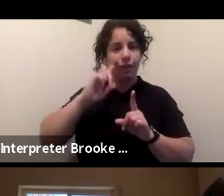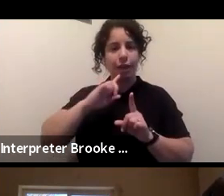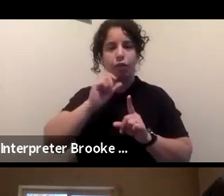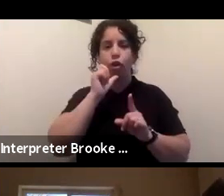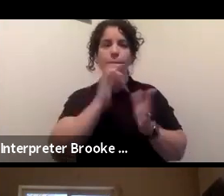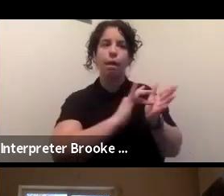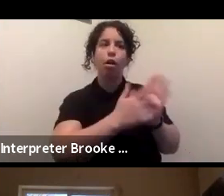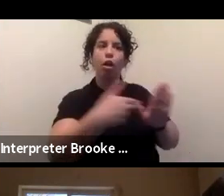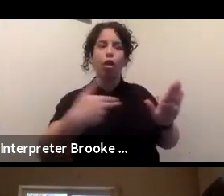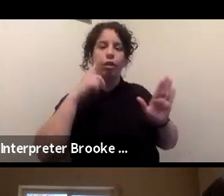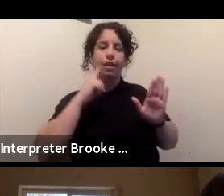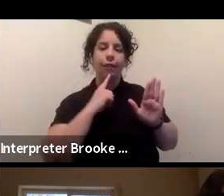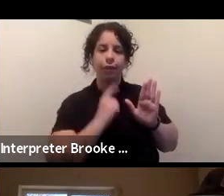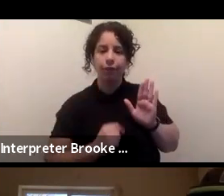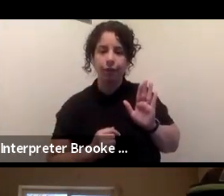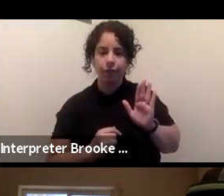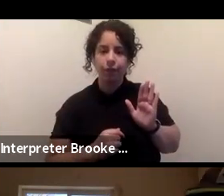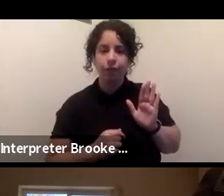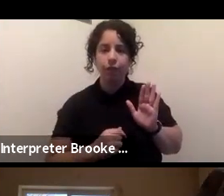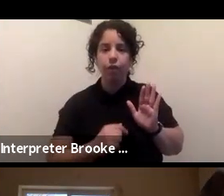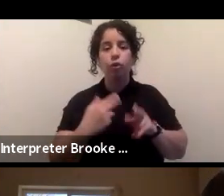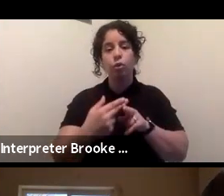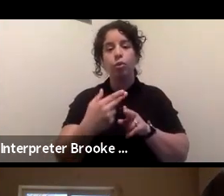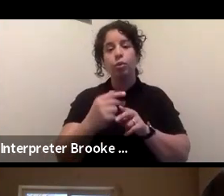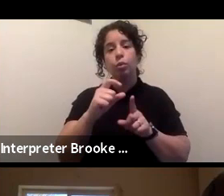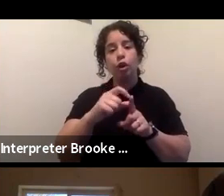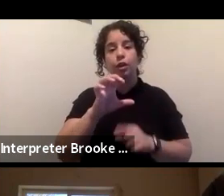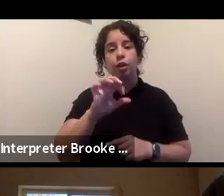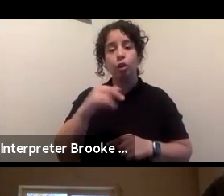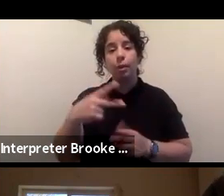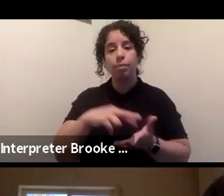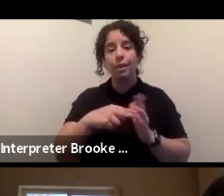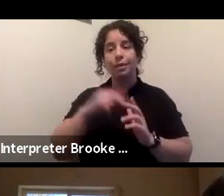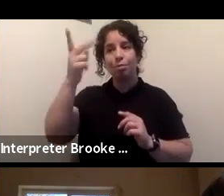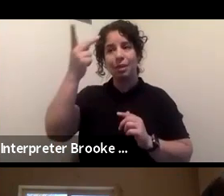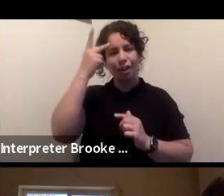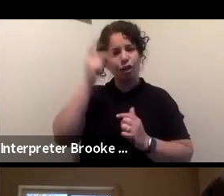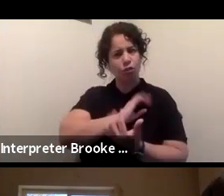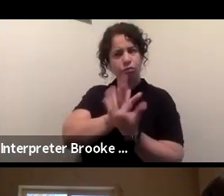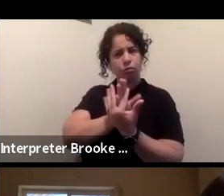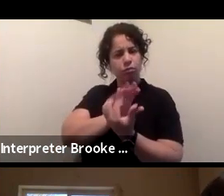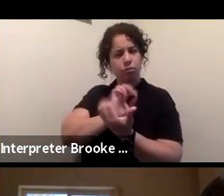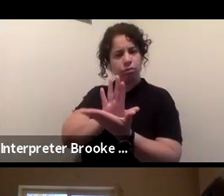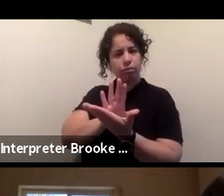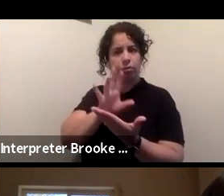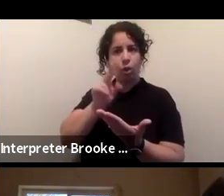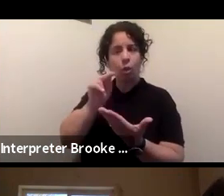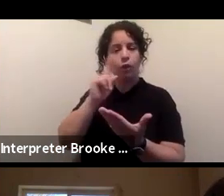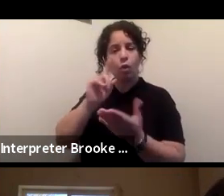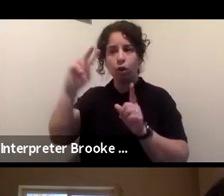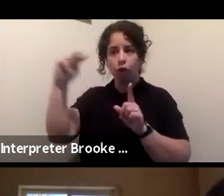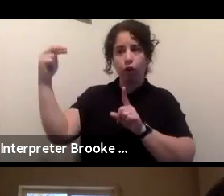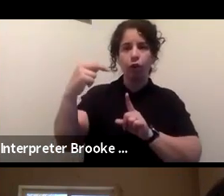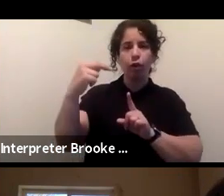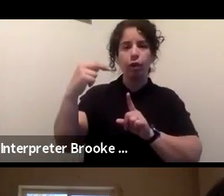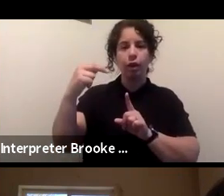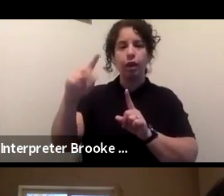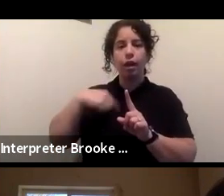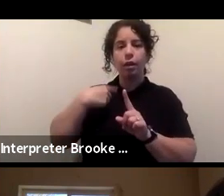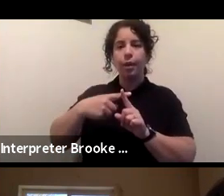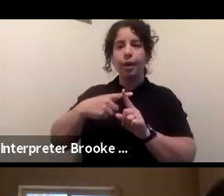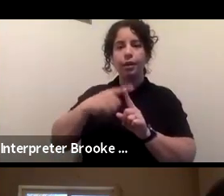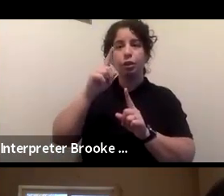condition. We use the word CRIP as a political intervention to turn attention onto and to disrupt, as